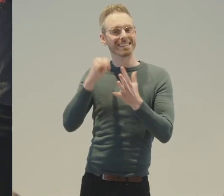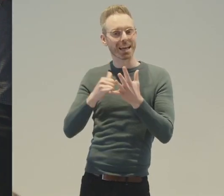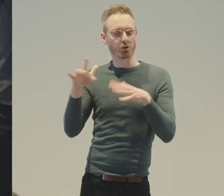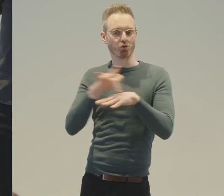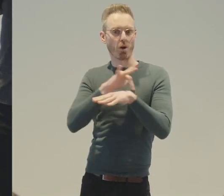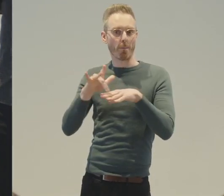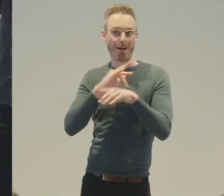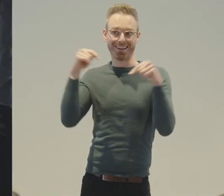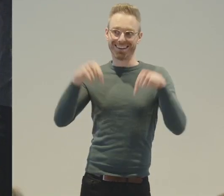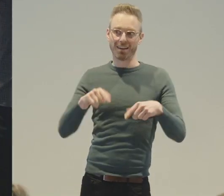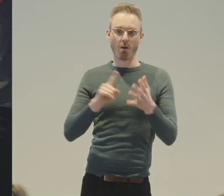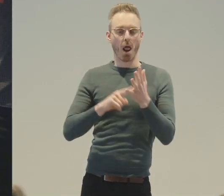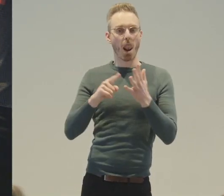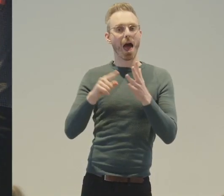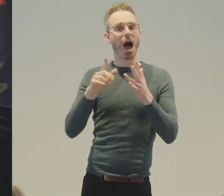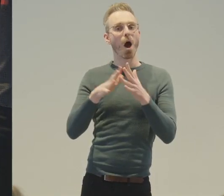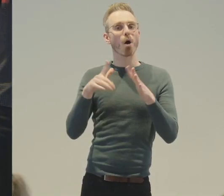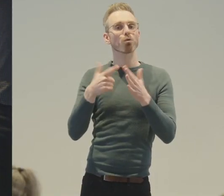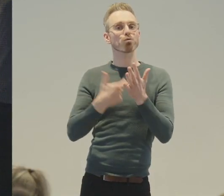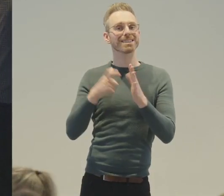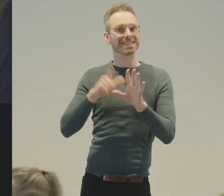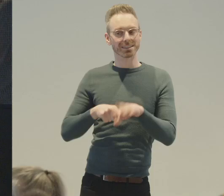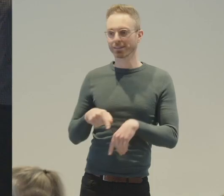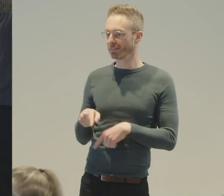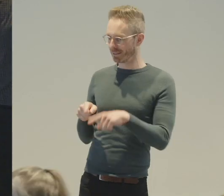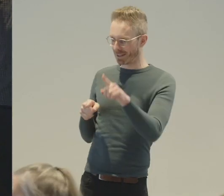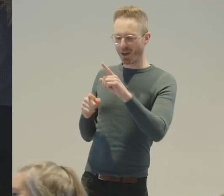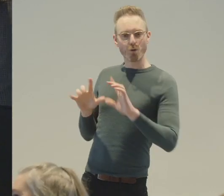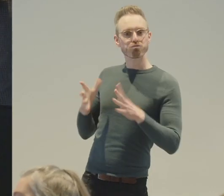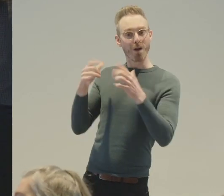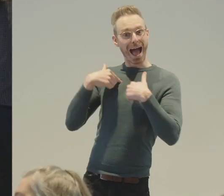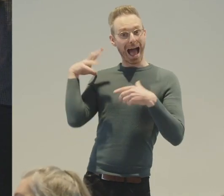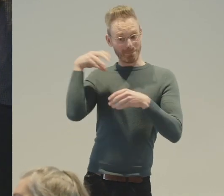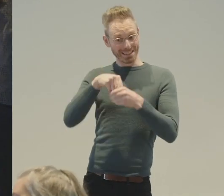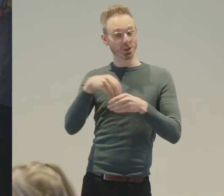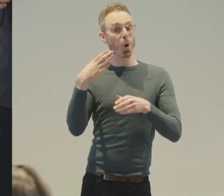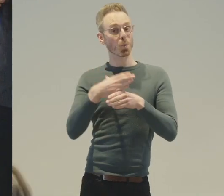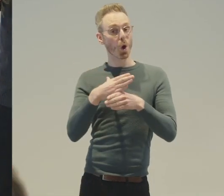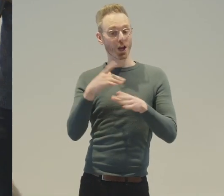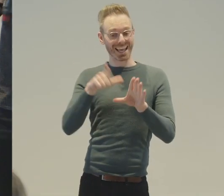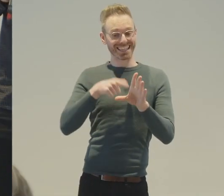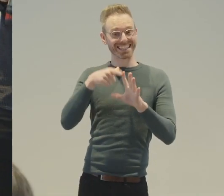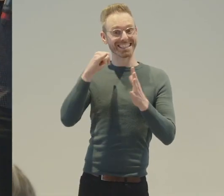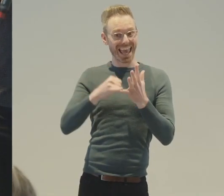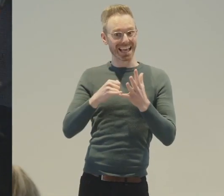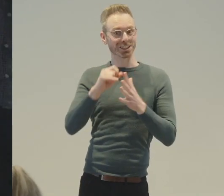on Yes Drama project. Woo, we got some cheers in the audience.